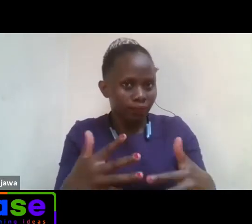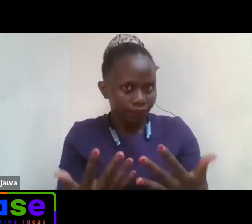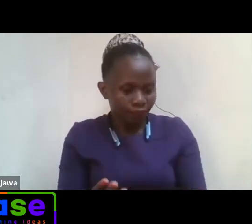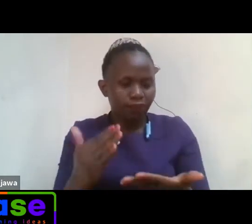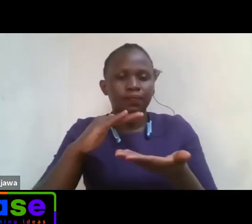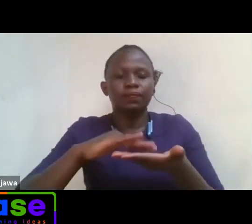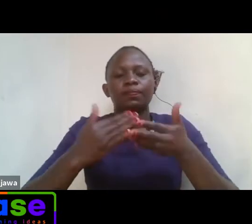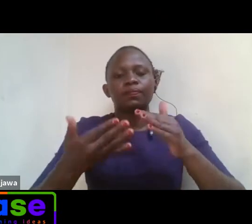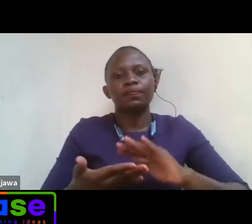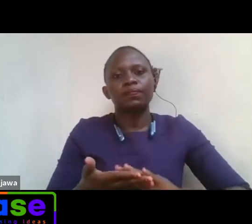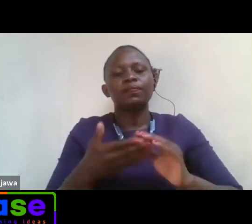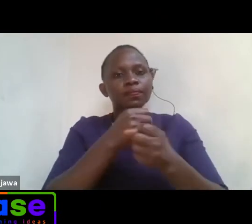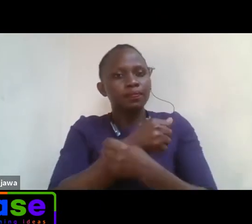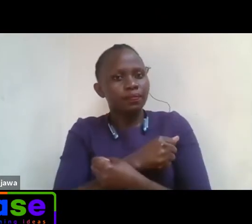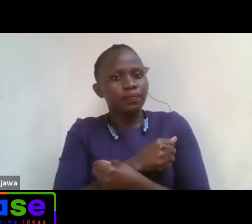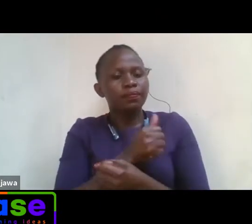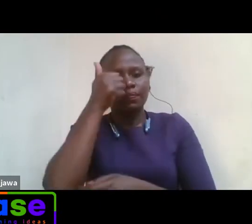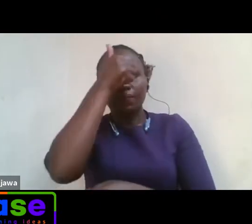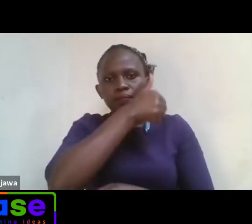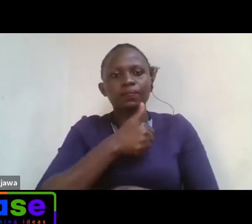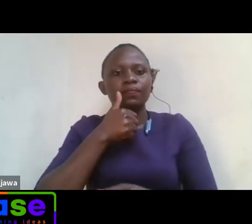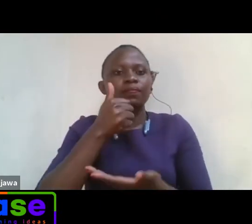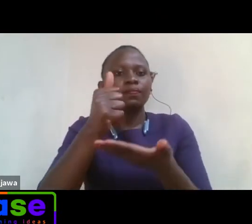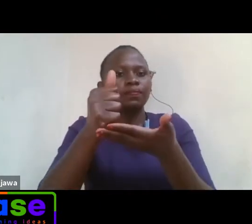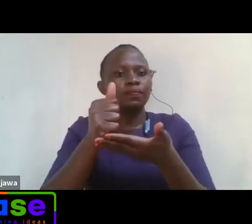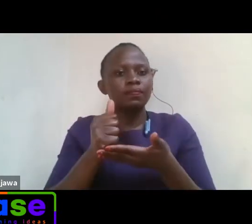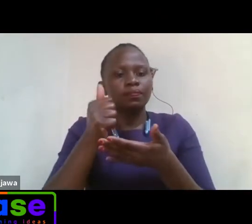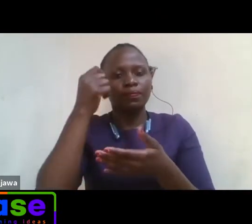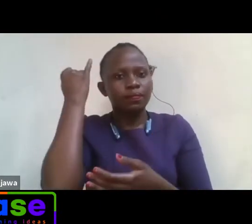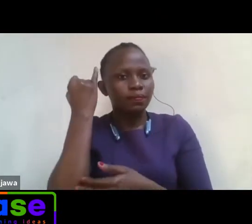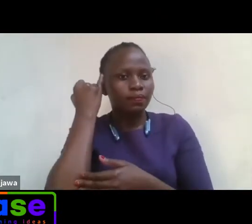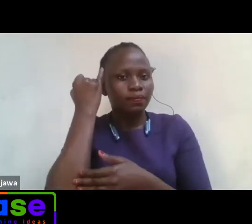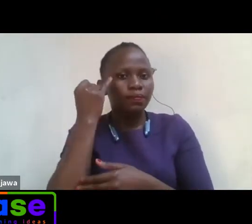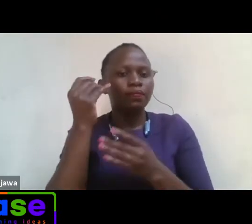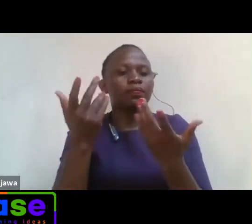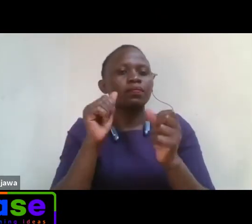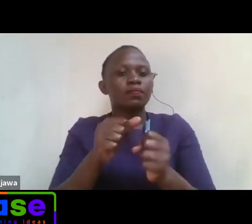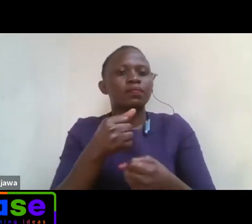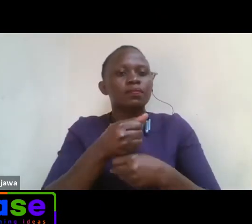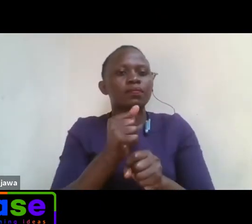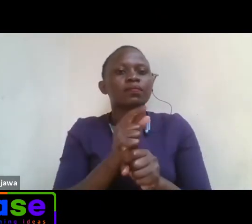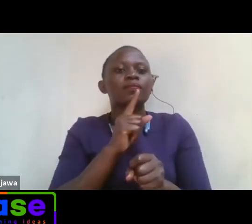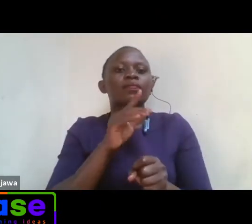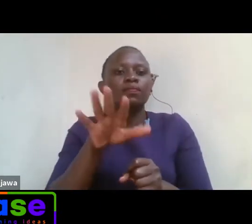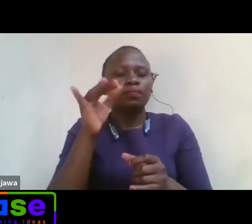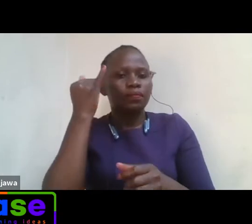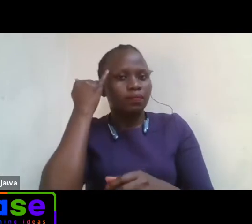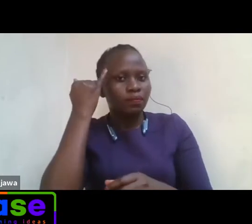Labs Africa, who are helping us with intellectual property, can ensure that your ideas are in one place and trackable.